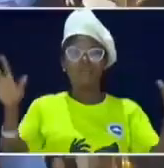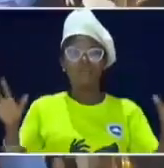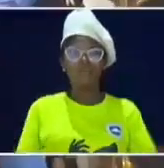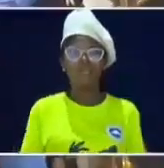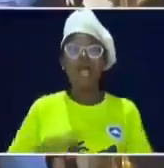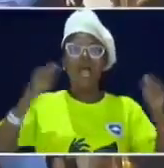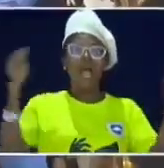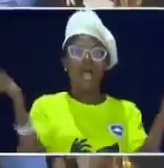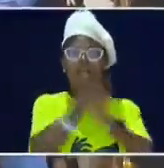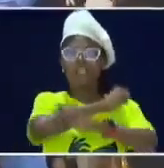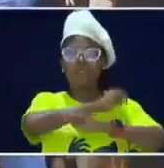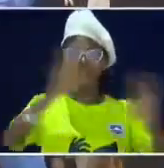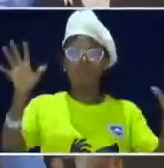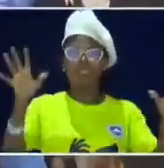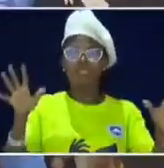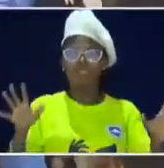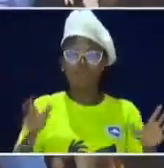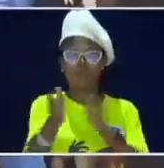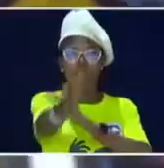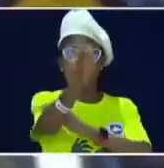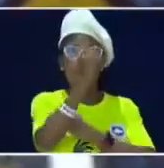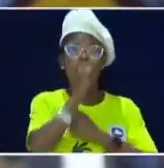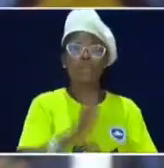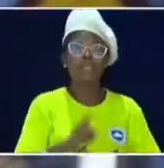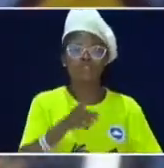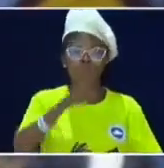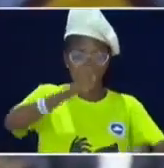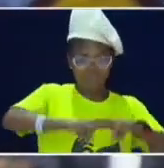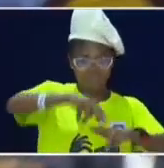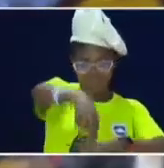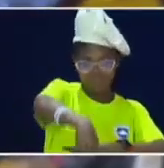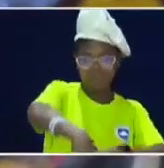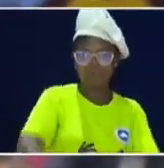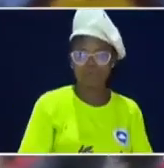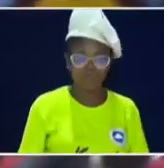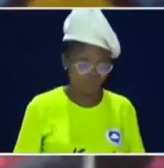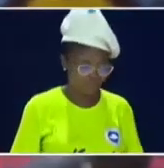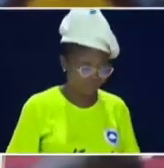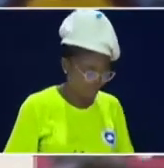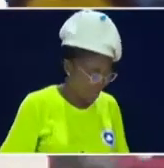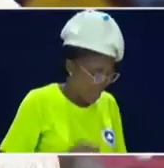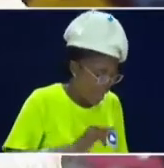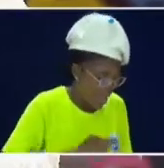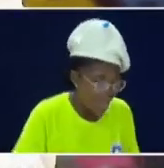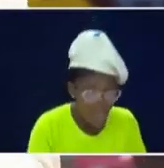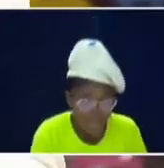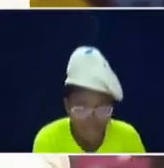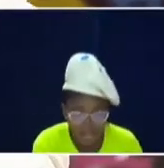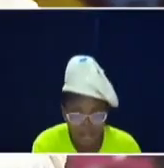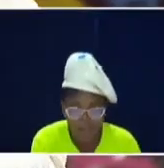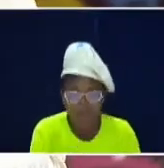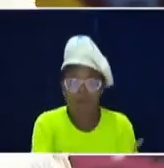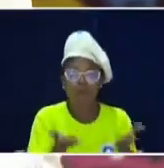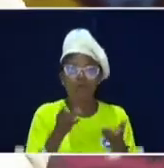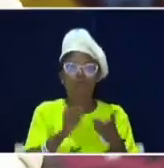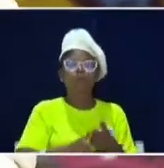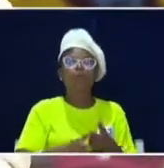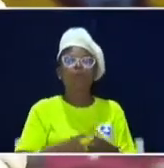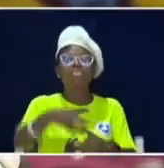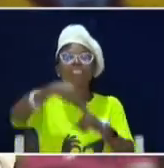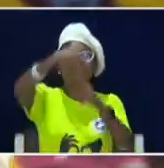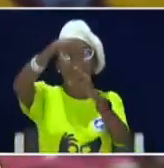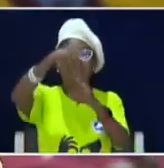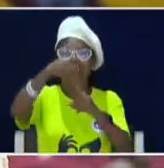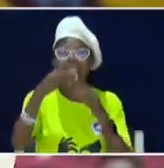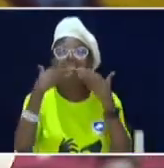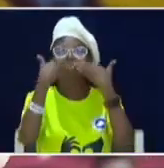My. Hallelujah. God bless you. Please be seated in the presence of the Lord. I want to specially thank our father and our mother in